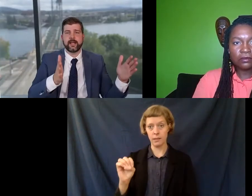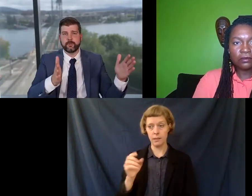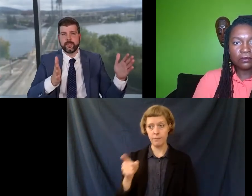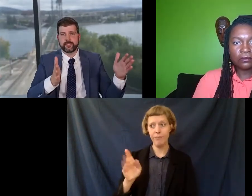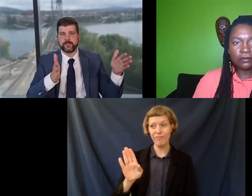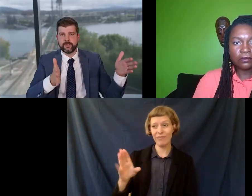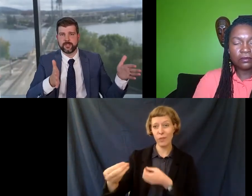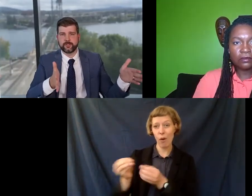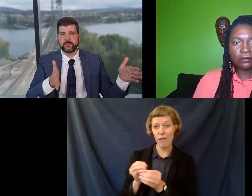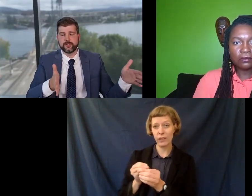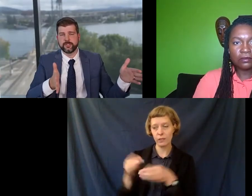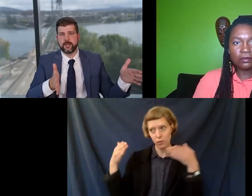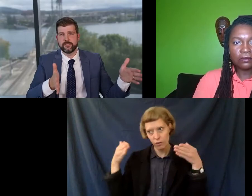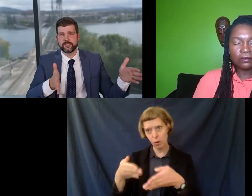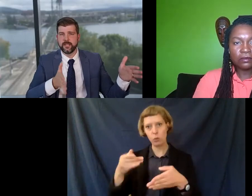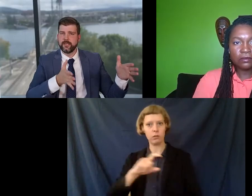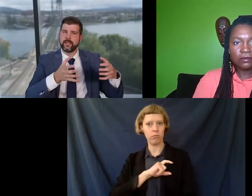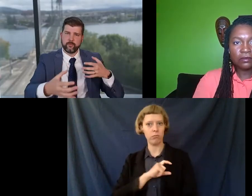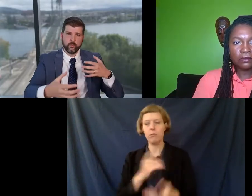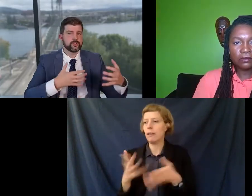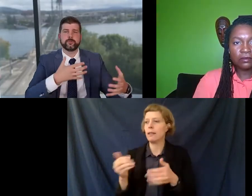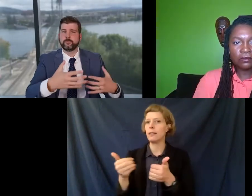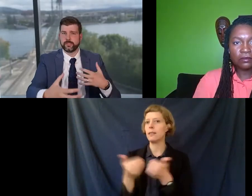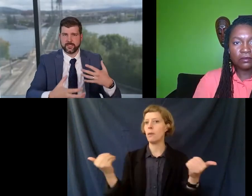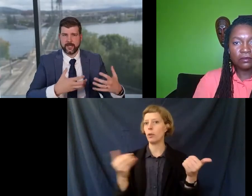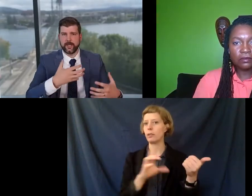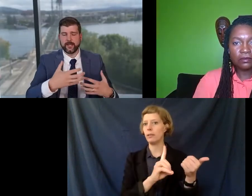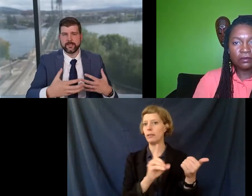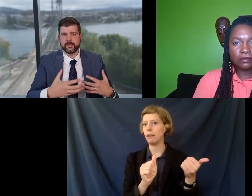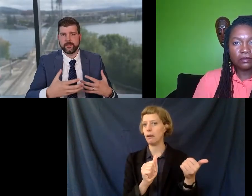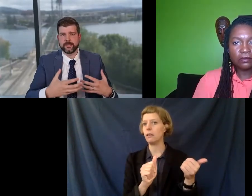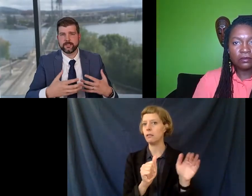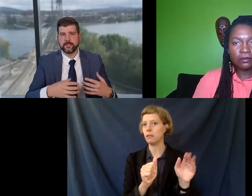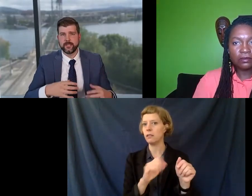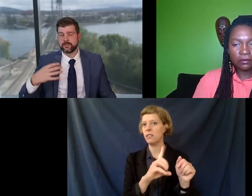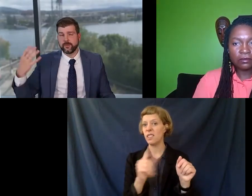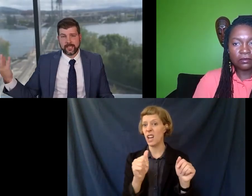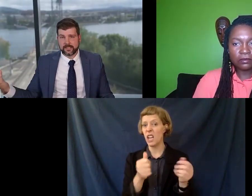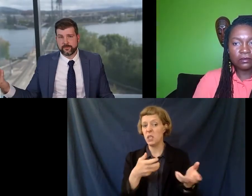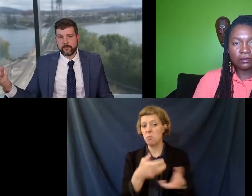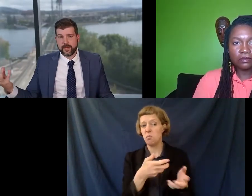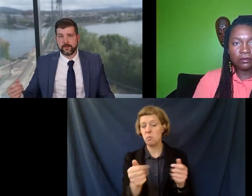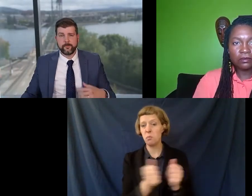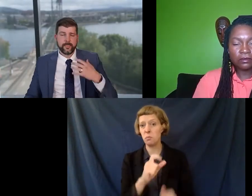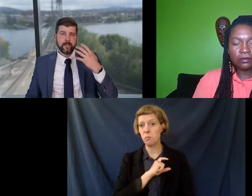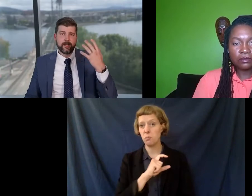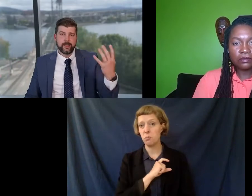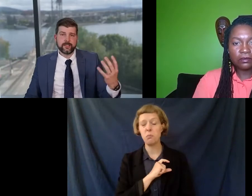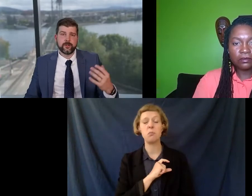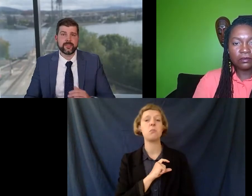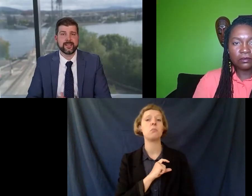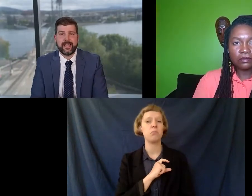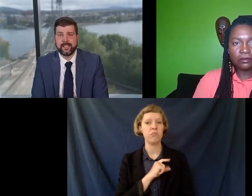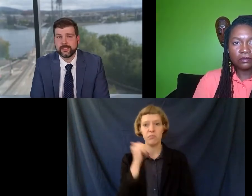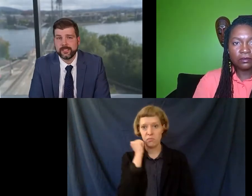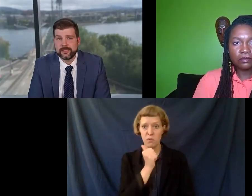day-to-day operations of the district attorney's office that works with the police on a daily basis. So that's a different model.